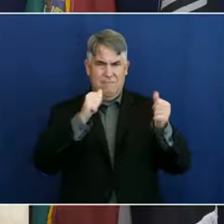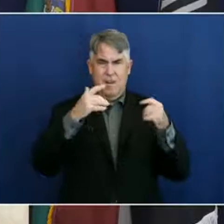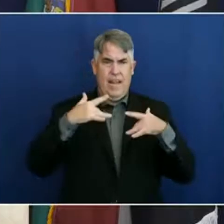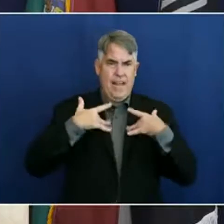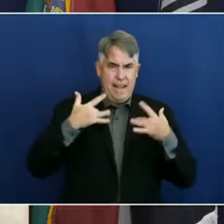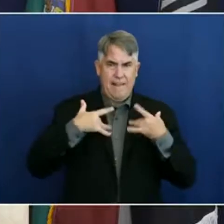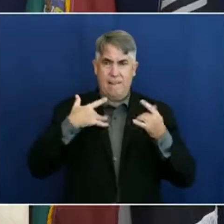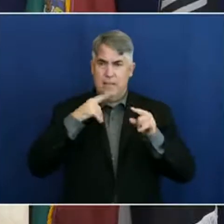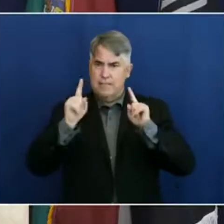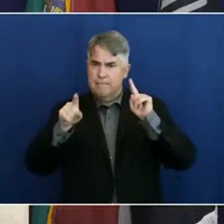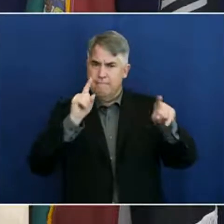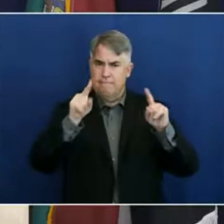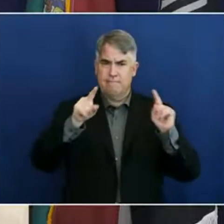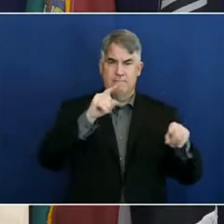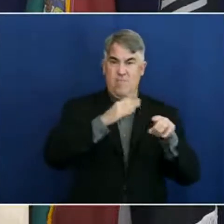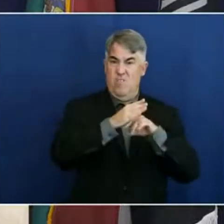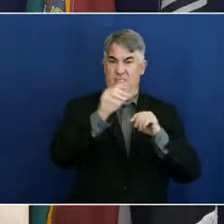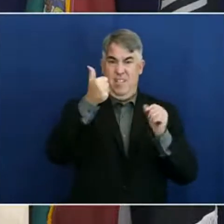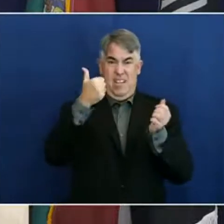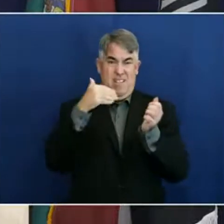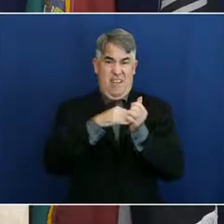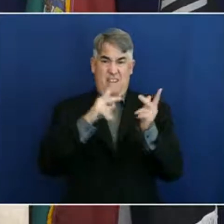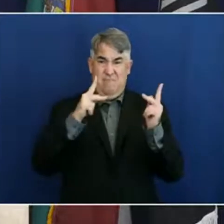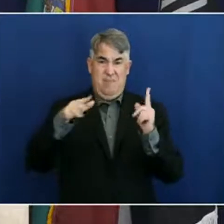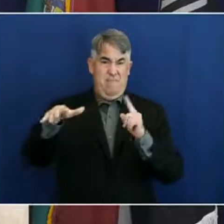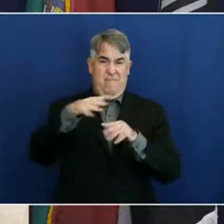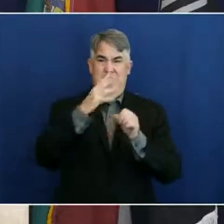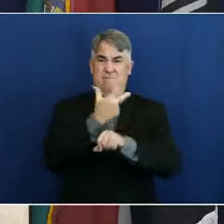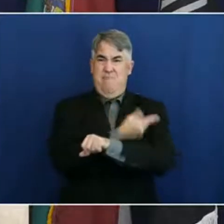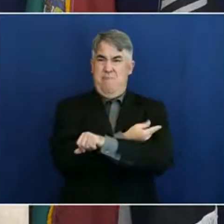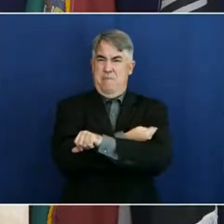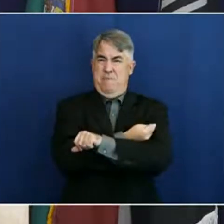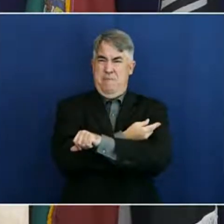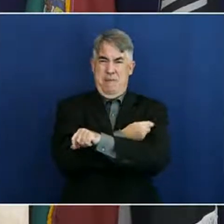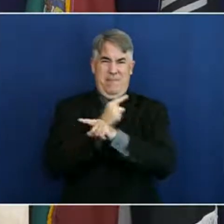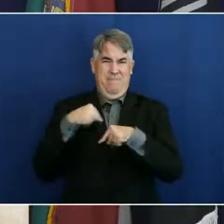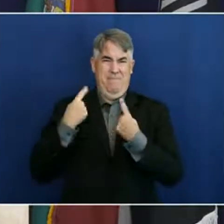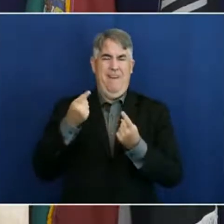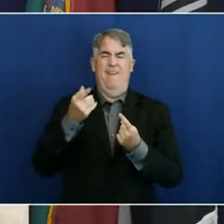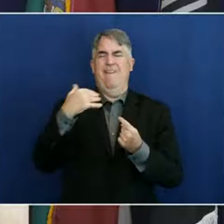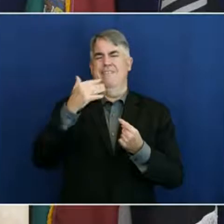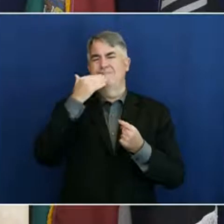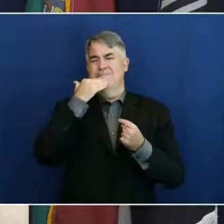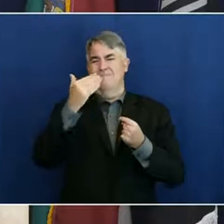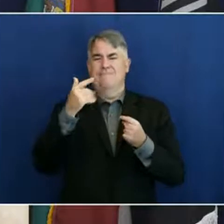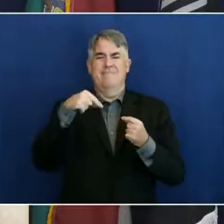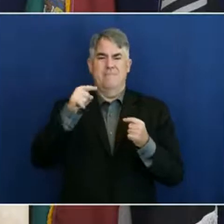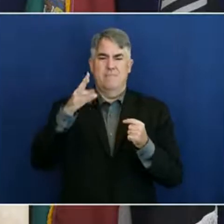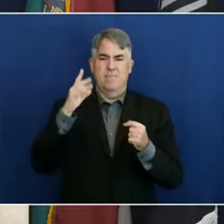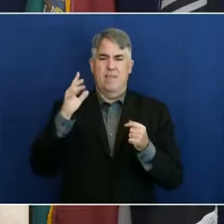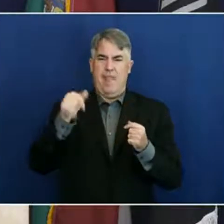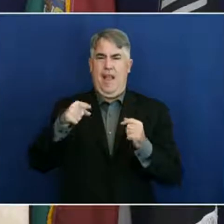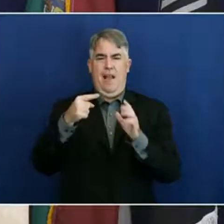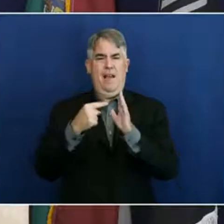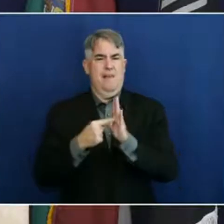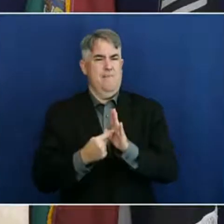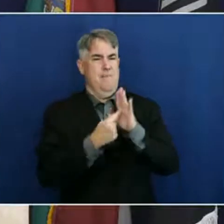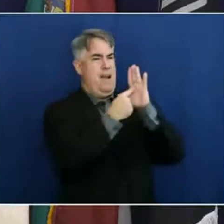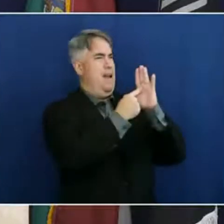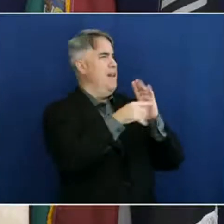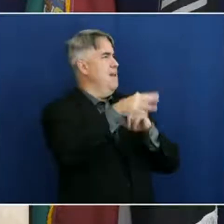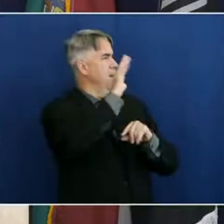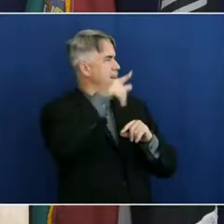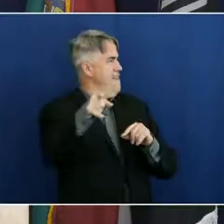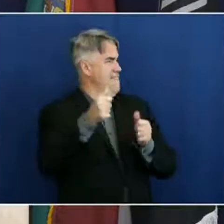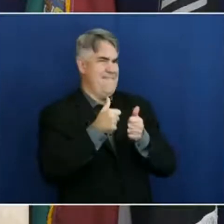people vaccinated, and we want to take that same model, apply it to other employers, work with other chambers, and